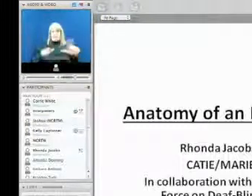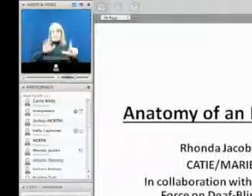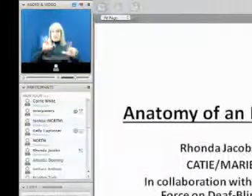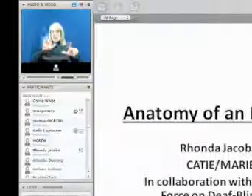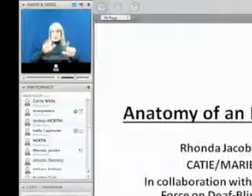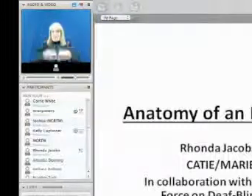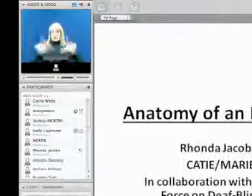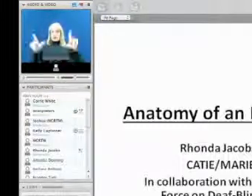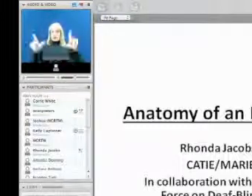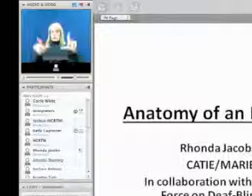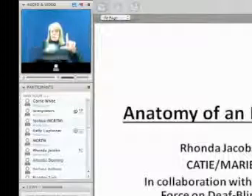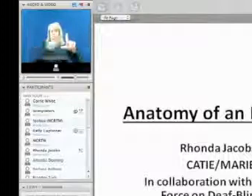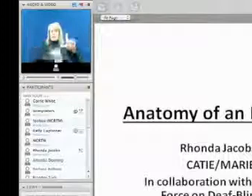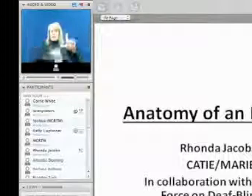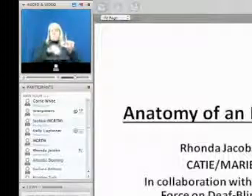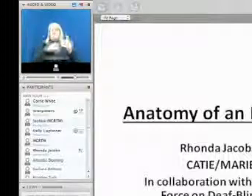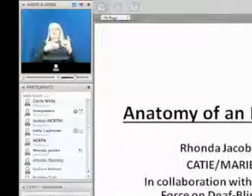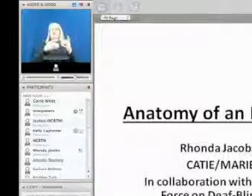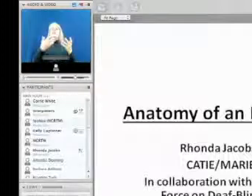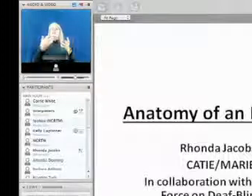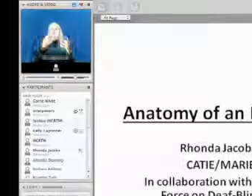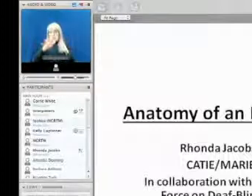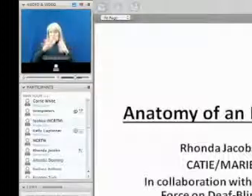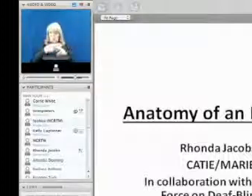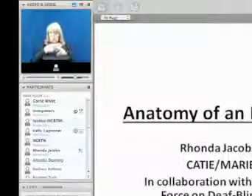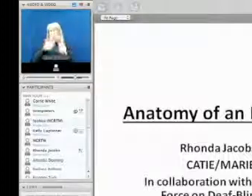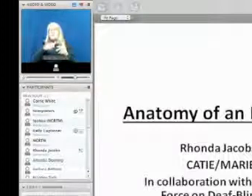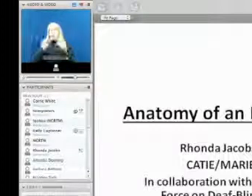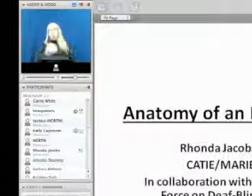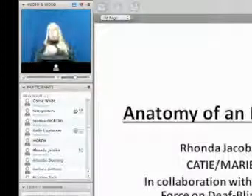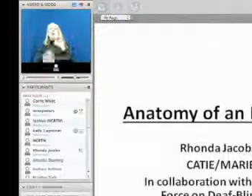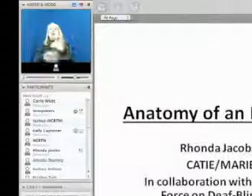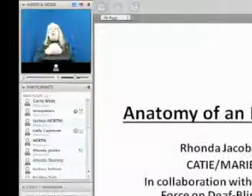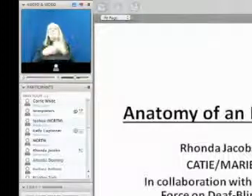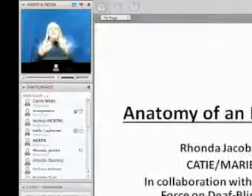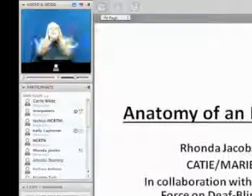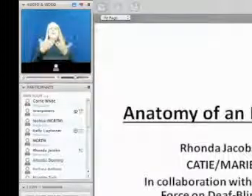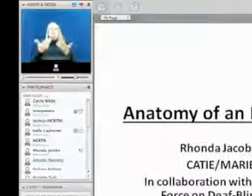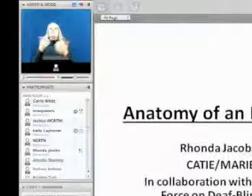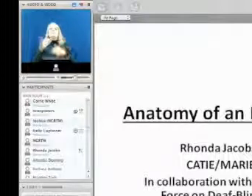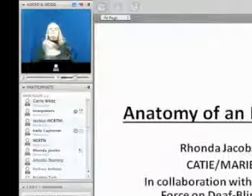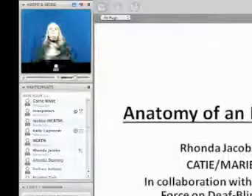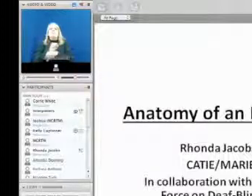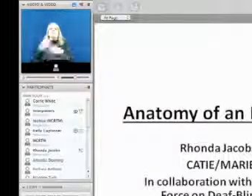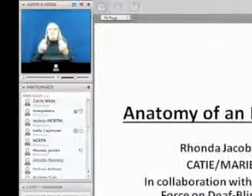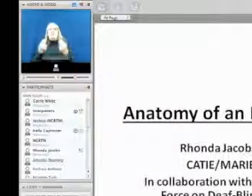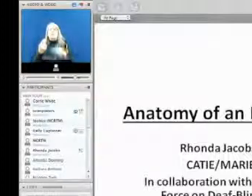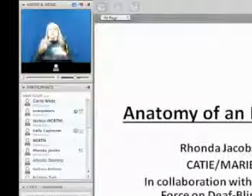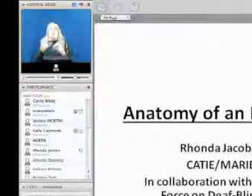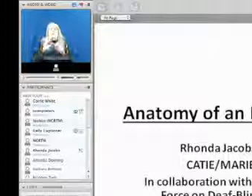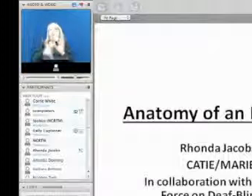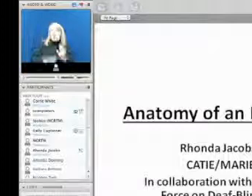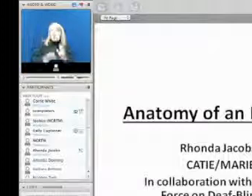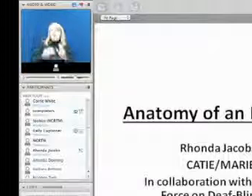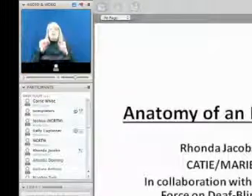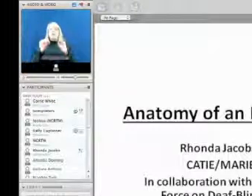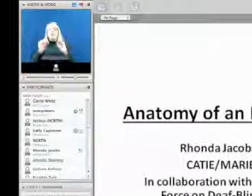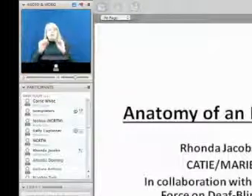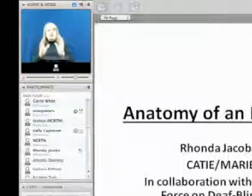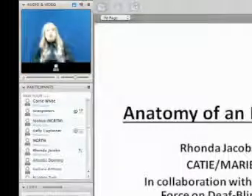what you do, if you're an interpreter or an educator or whatever other role you may have, and where you are